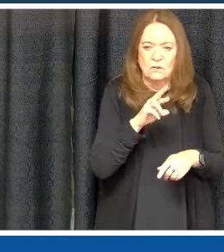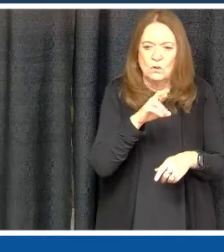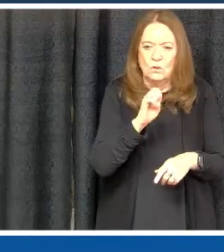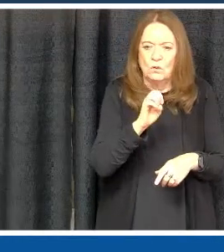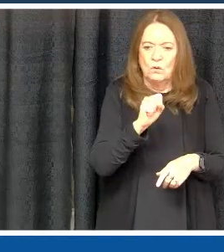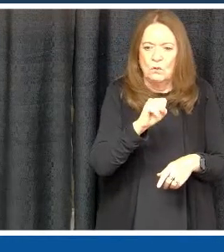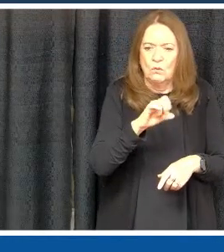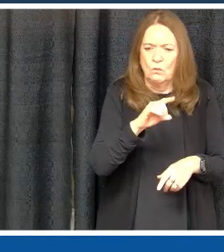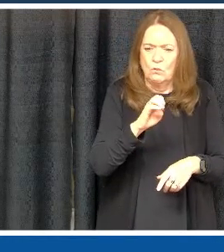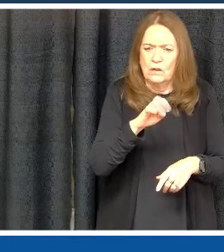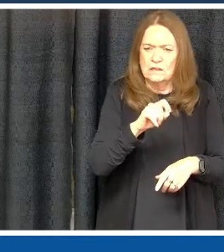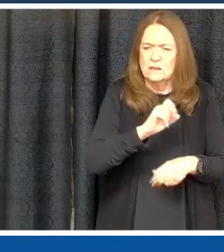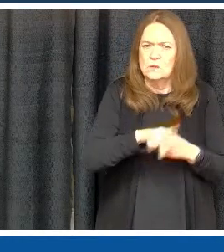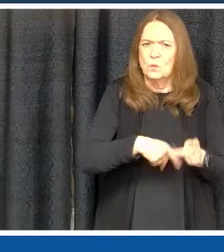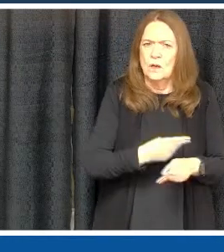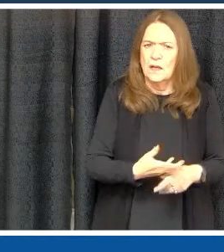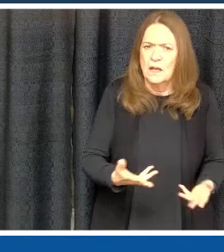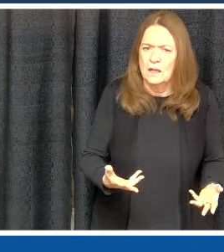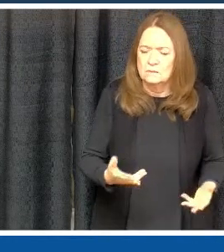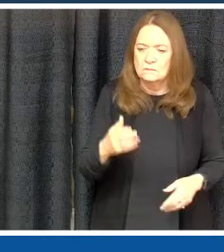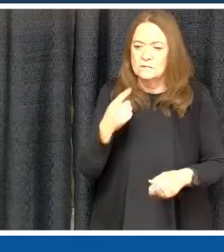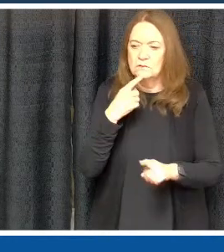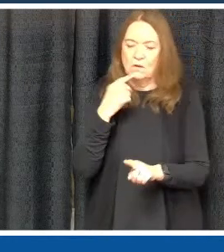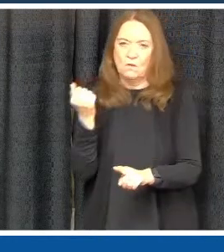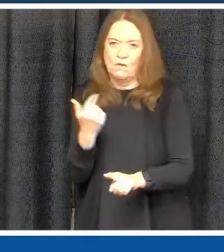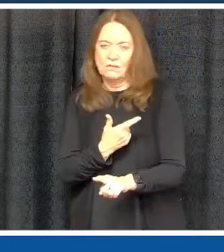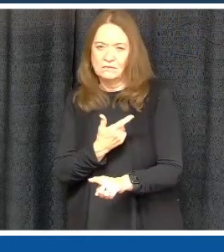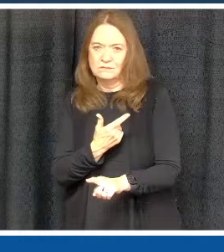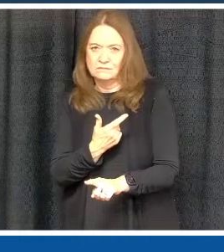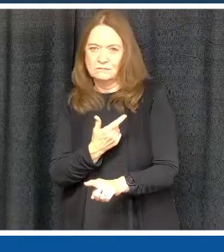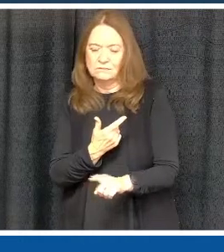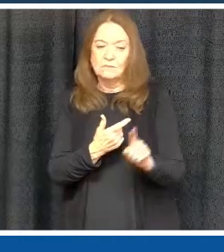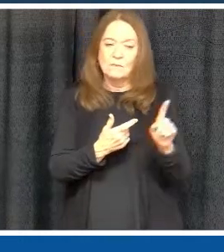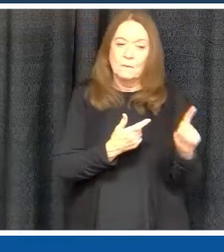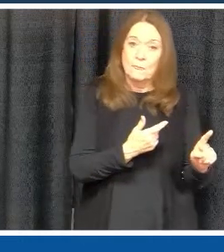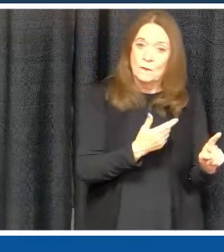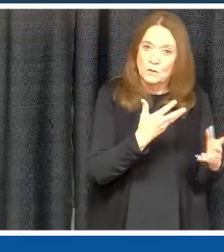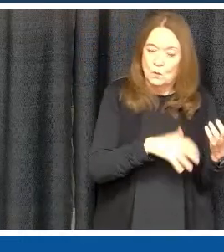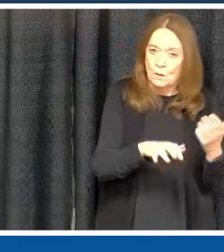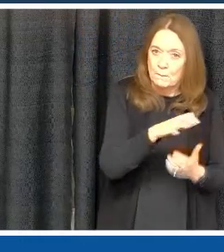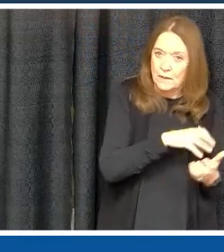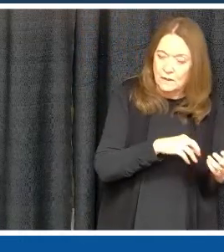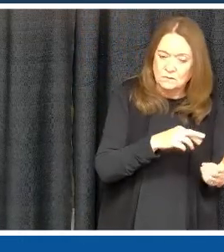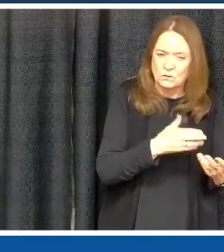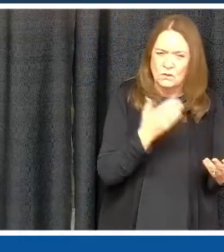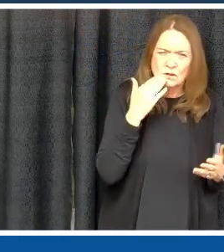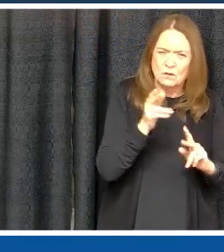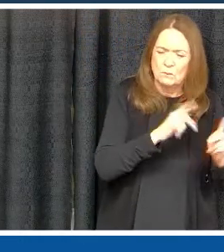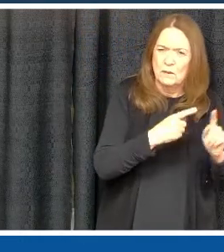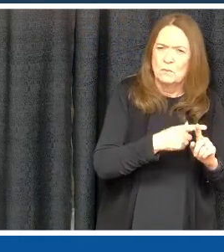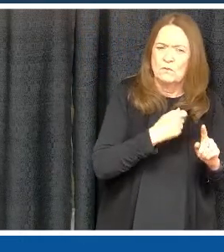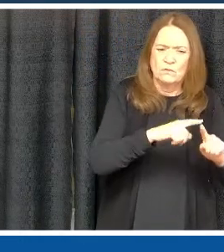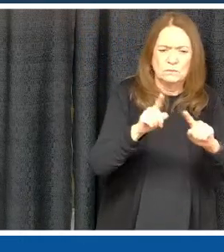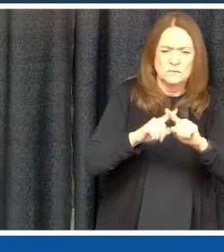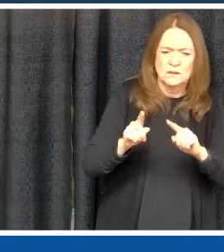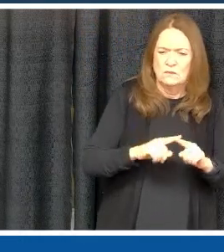what type of residents? All I'm saying residents. do you want a mixed or, people from different countries come here to